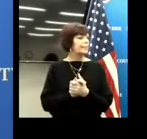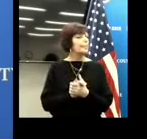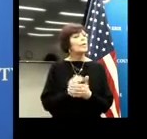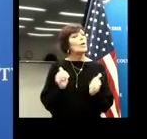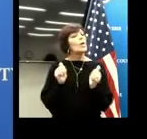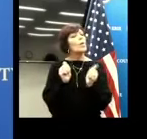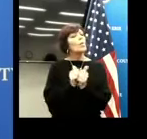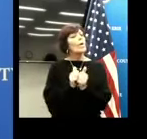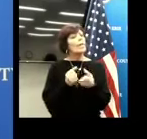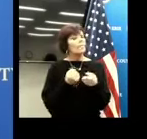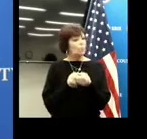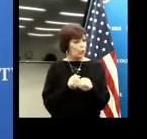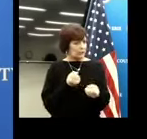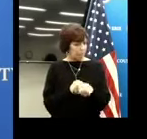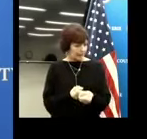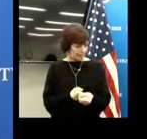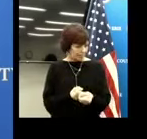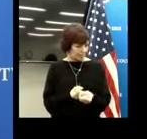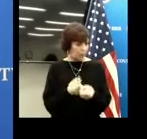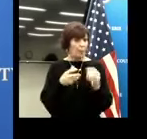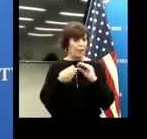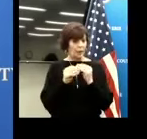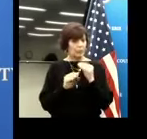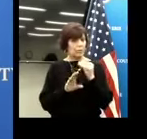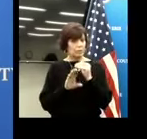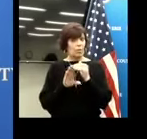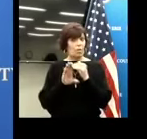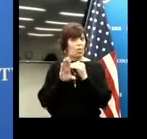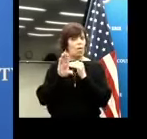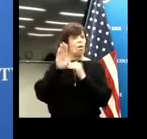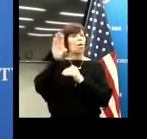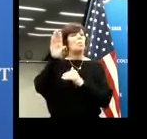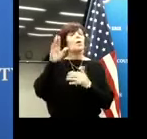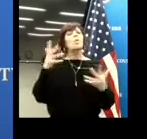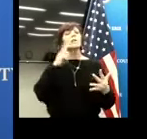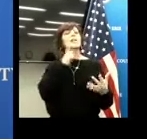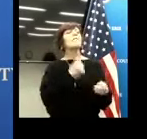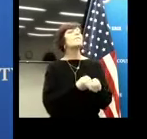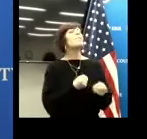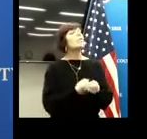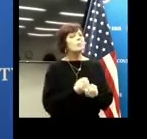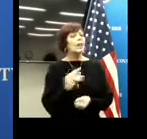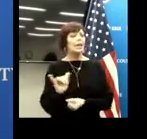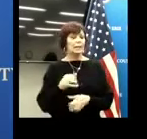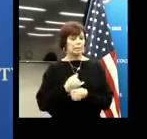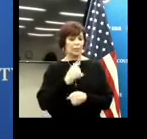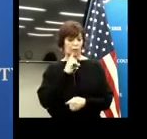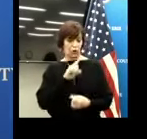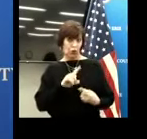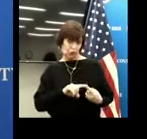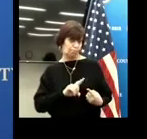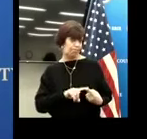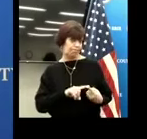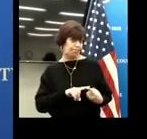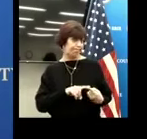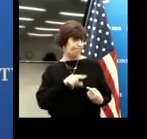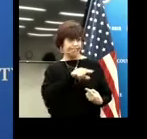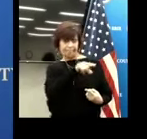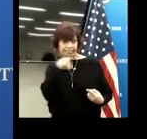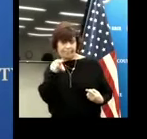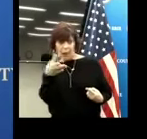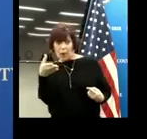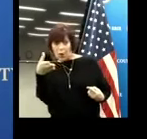Regarding enforcement, with the numbers going up, what's the enforcement going to be like to make sure that, number one, these places